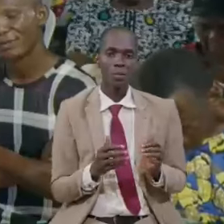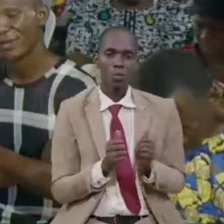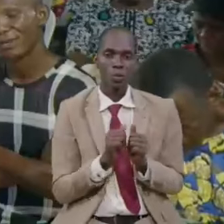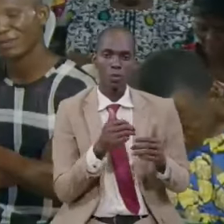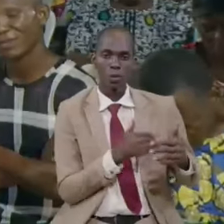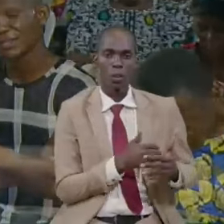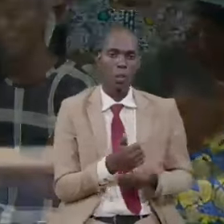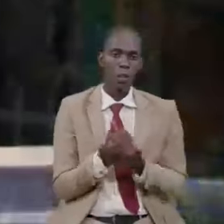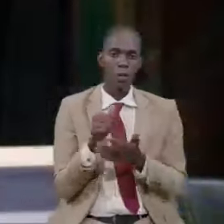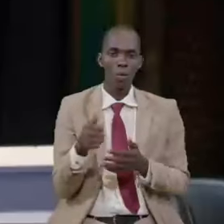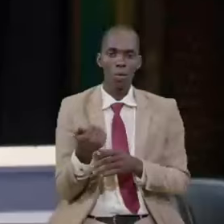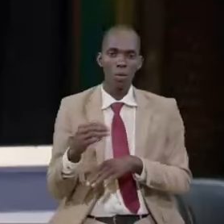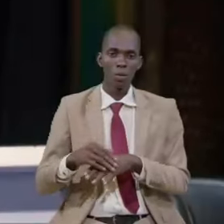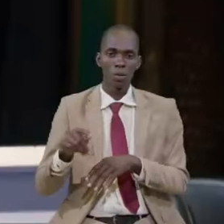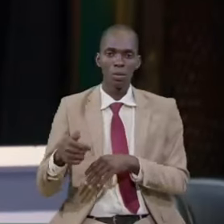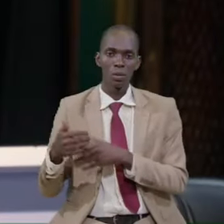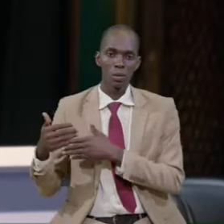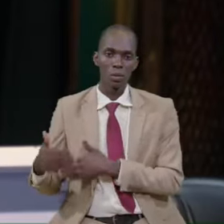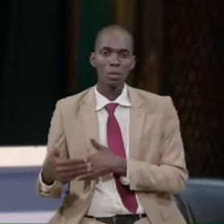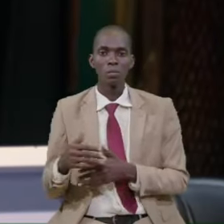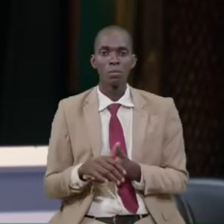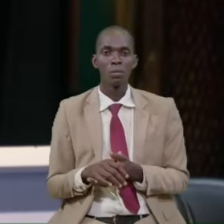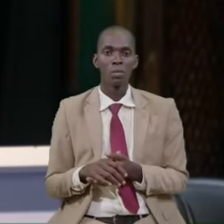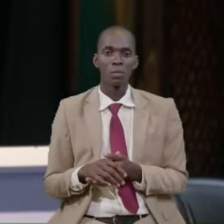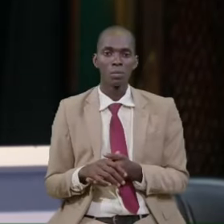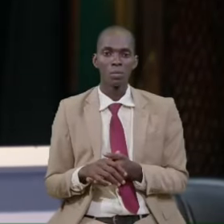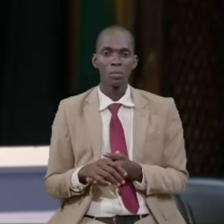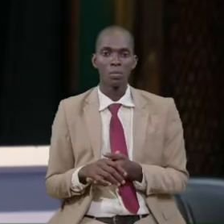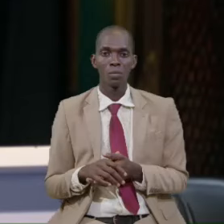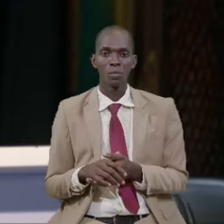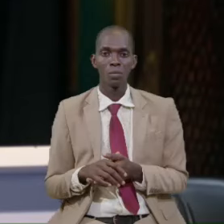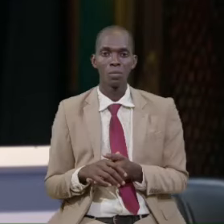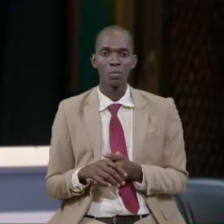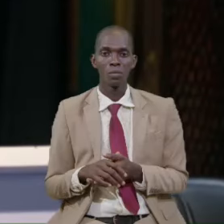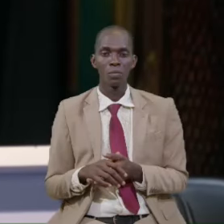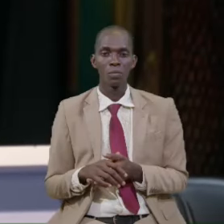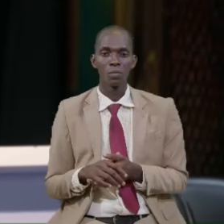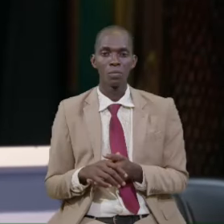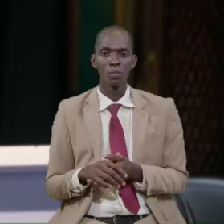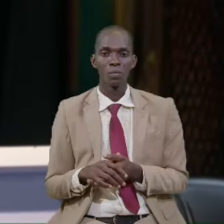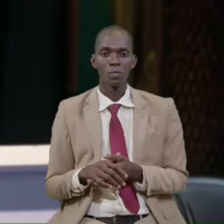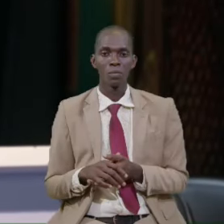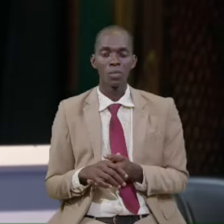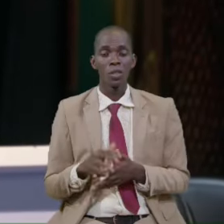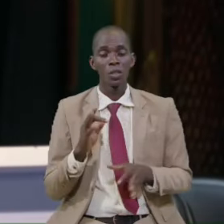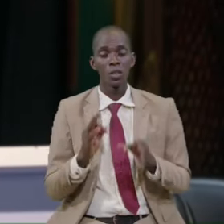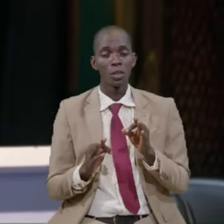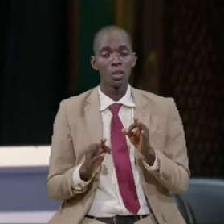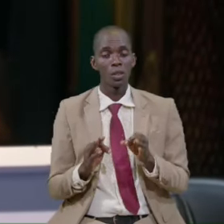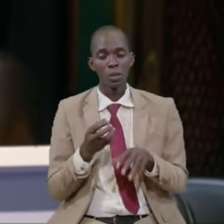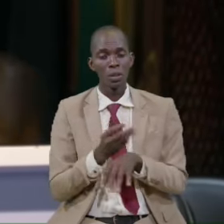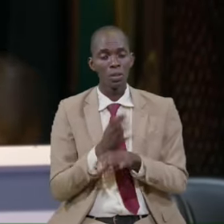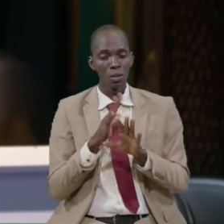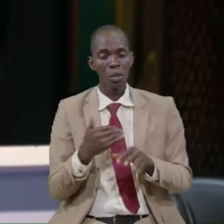And if they have not come to you, please inform them that you are still waiting to be attended to.